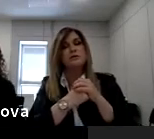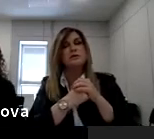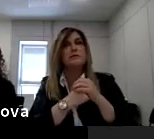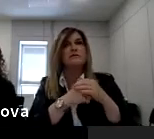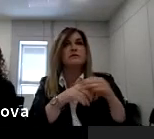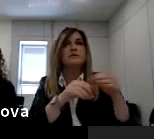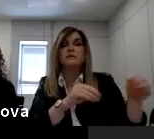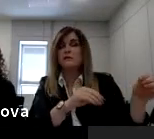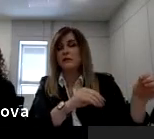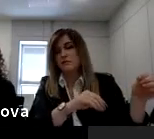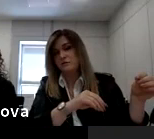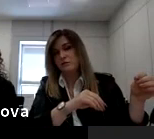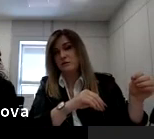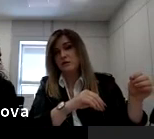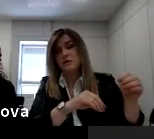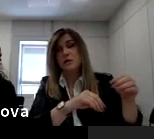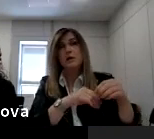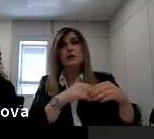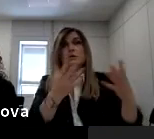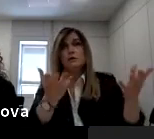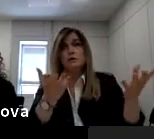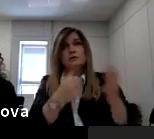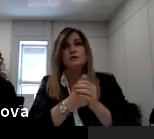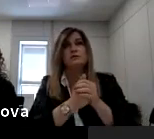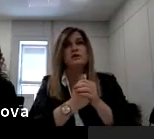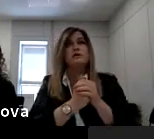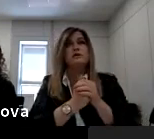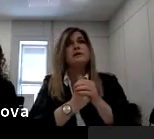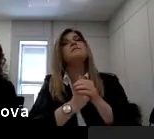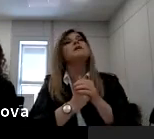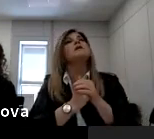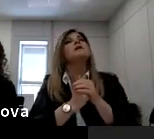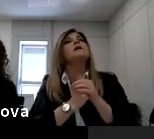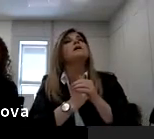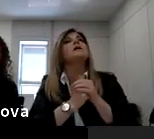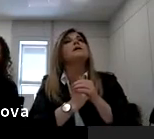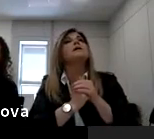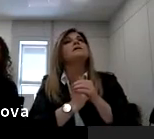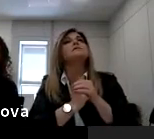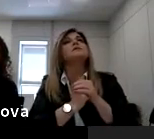we will use them for some types of products. So generally.